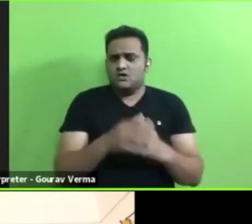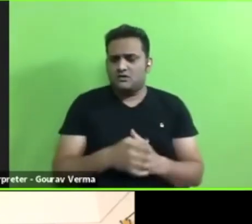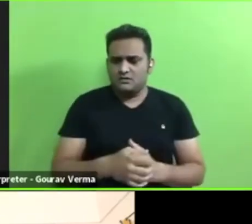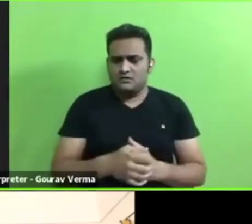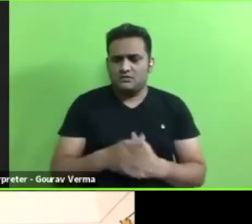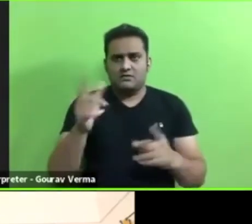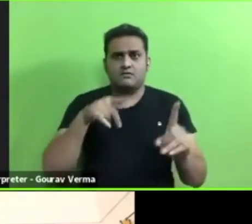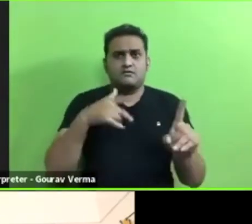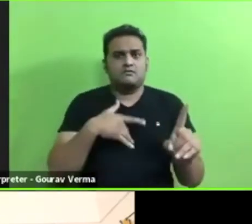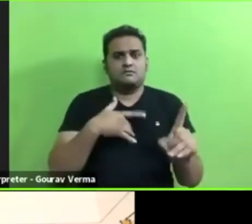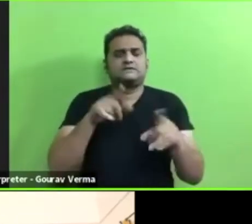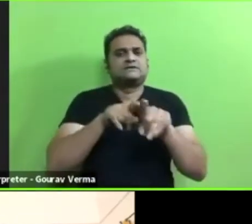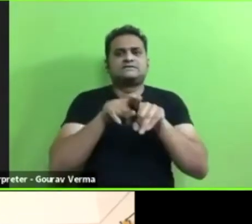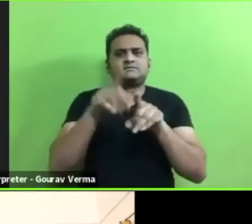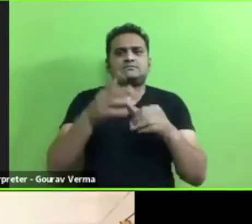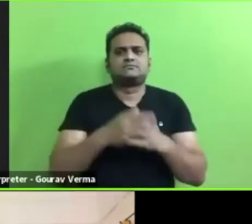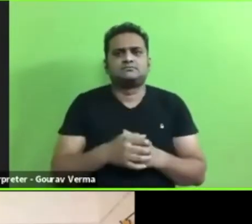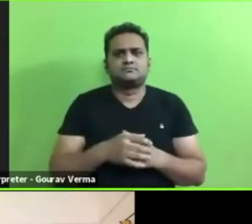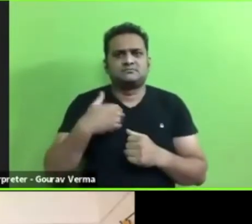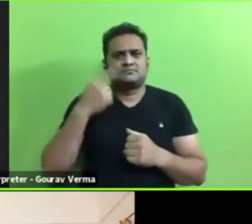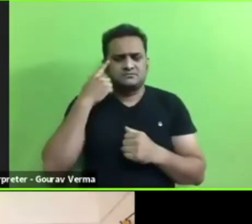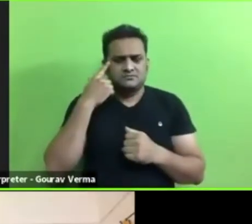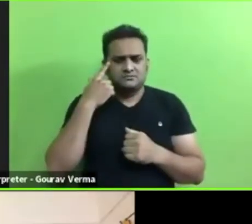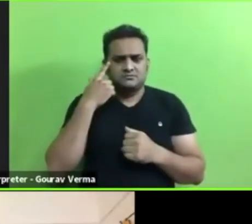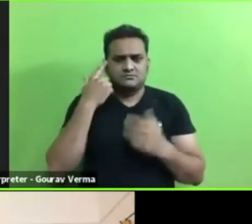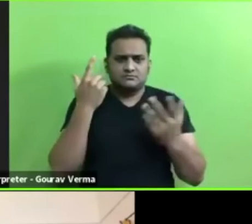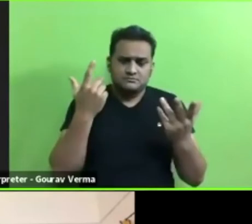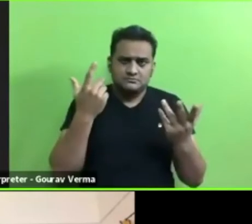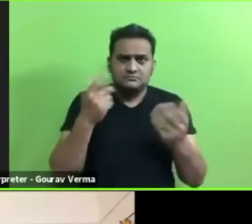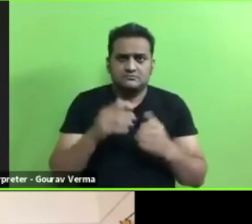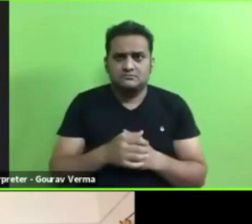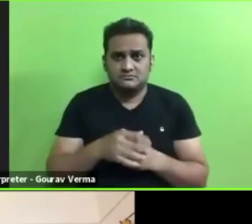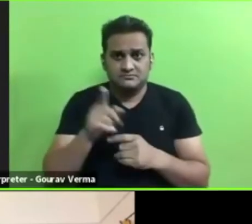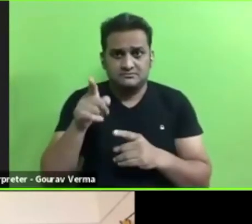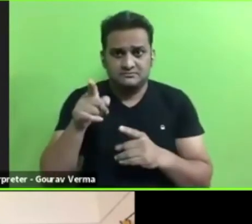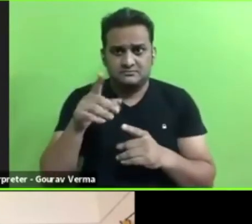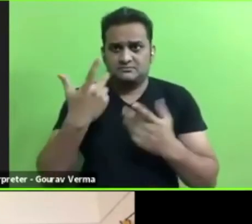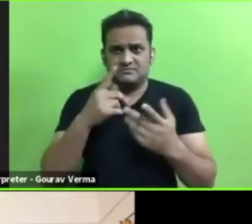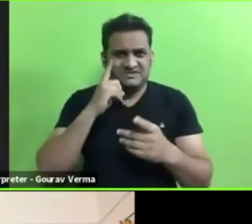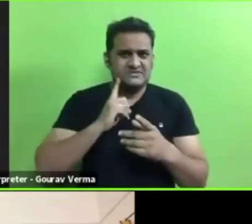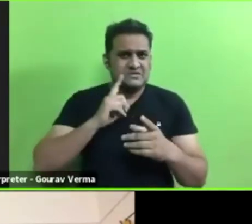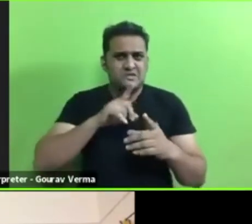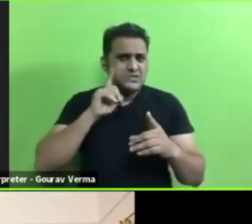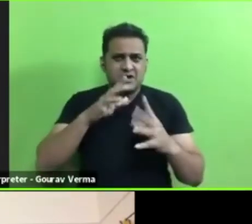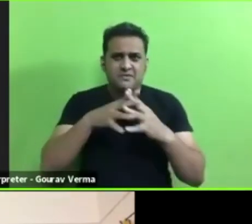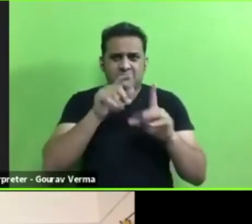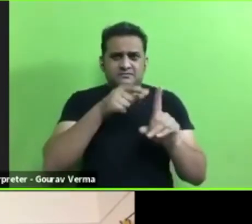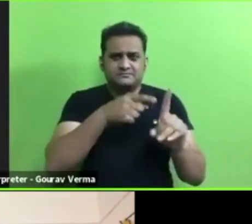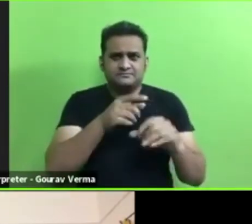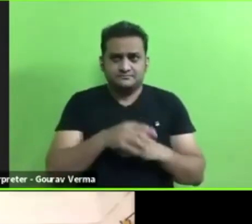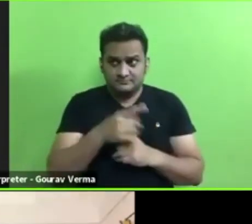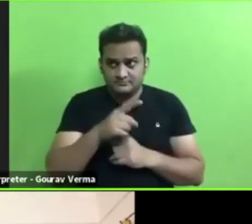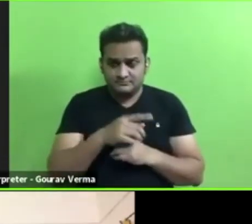see. For example, I grew up thinking jazz was a white American music. Yeah.